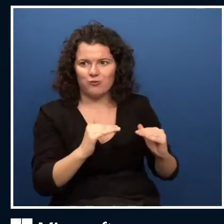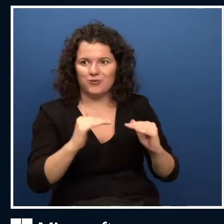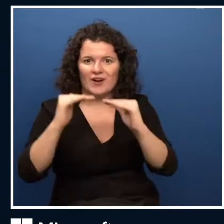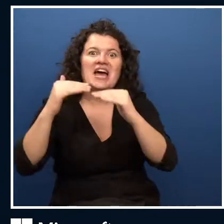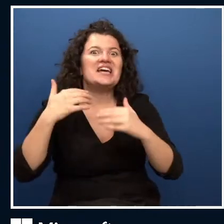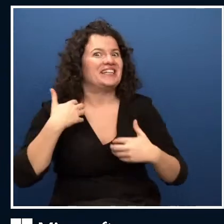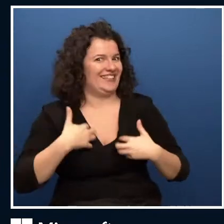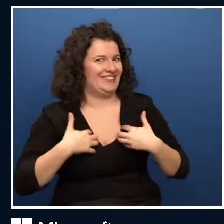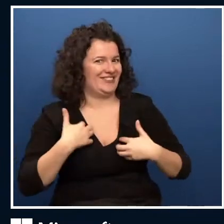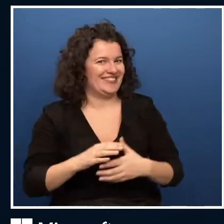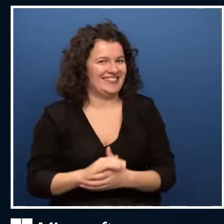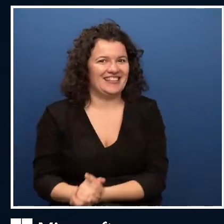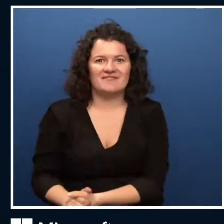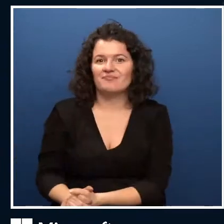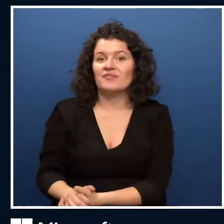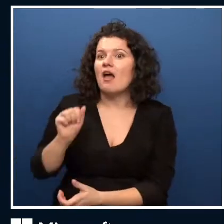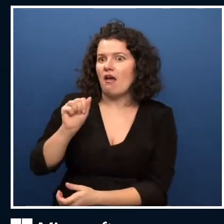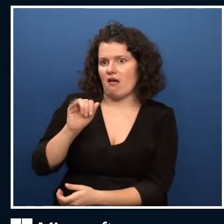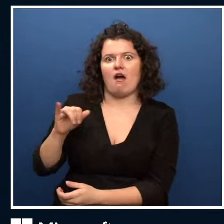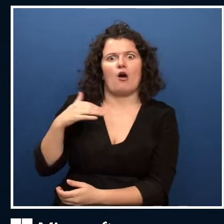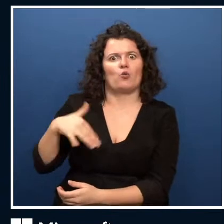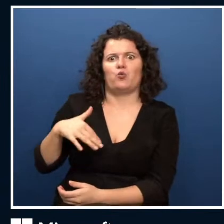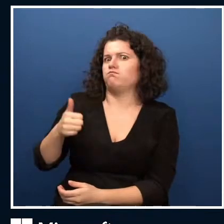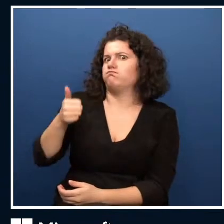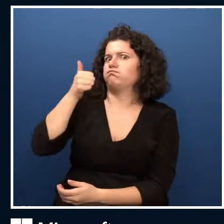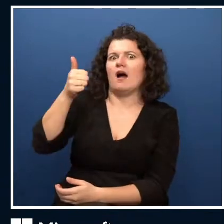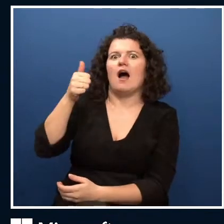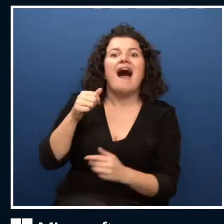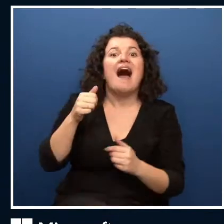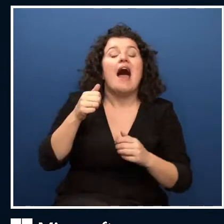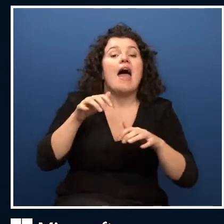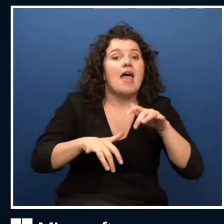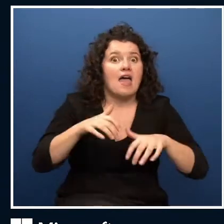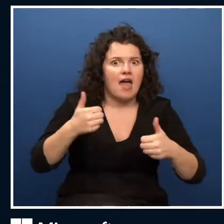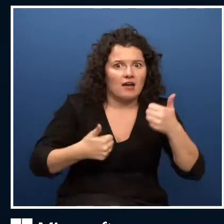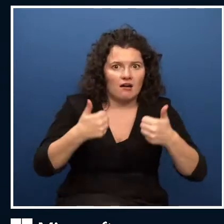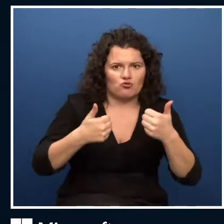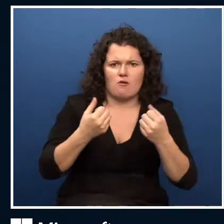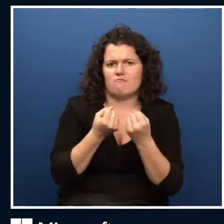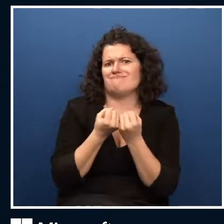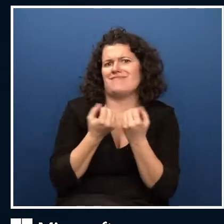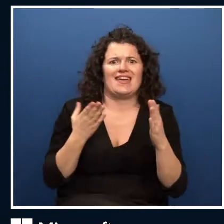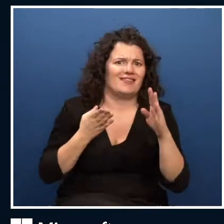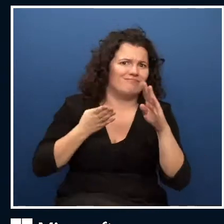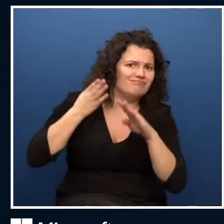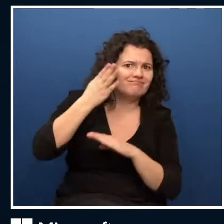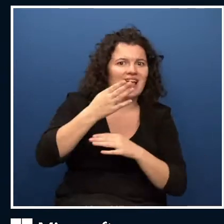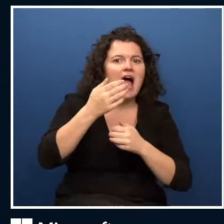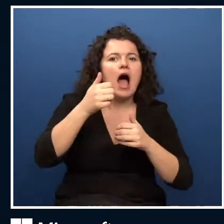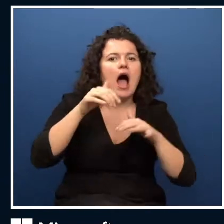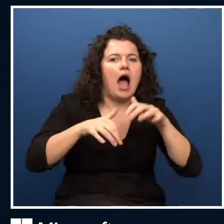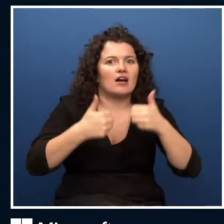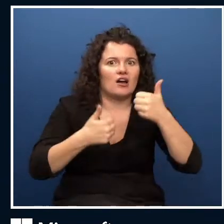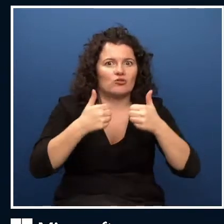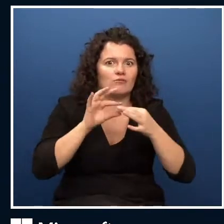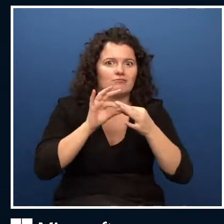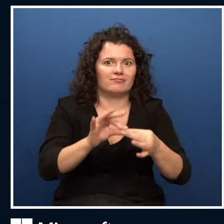good for hackathon. It's definitely one of the top technologies I recommend people use. Okay, Syed, you want to go next?